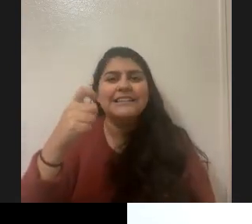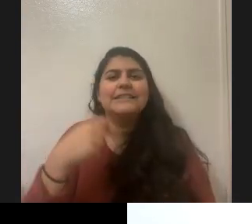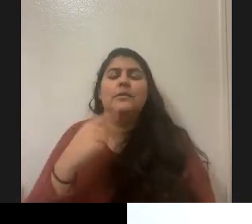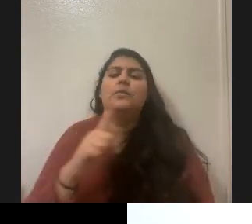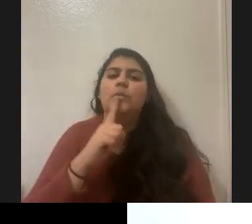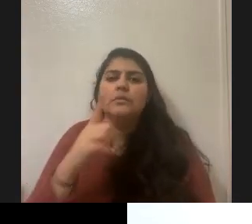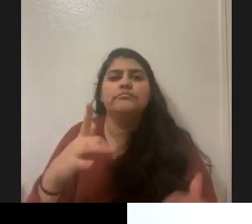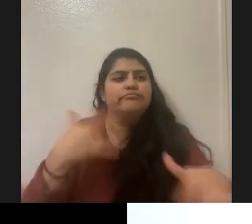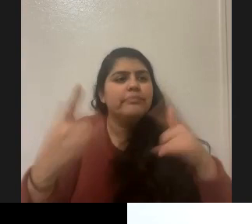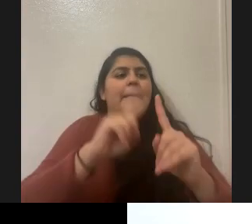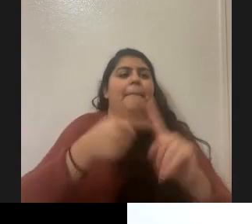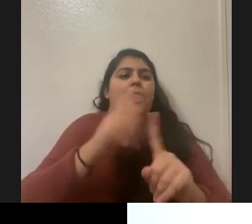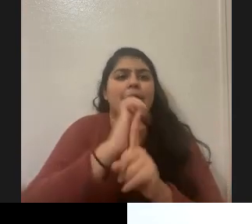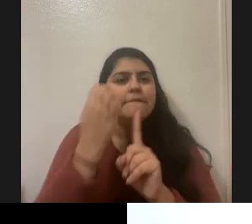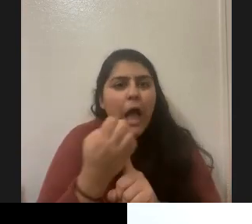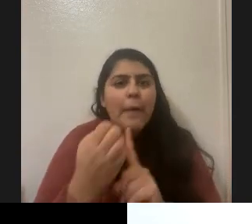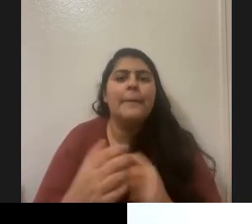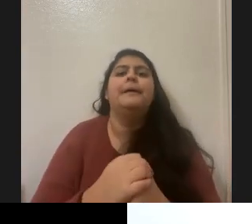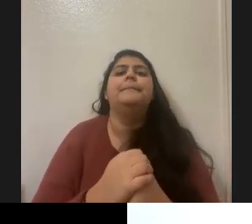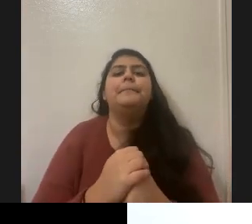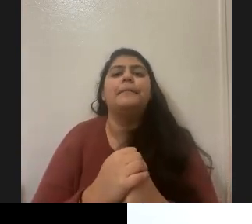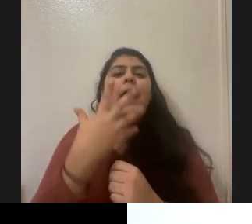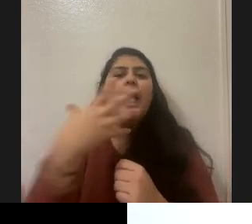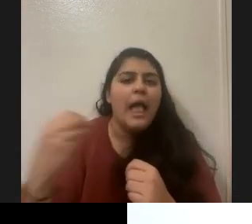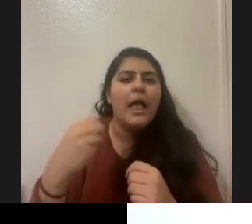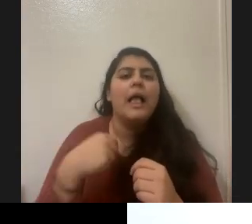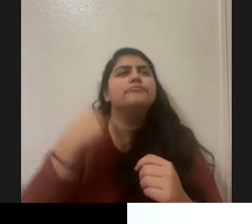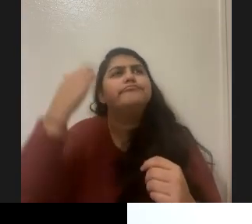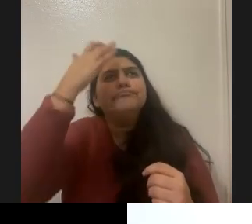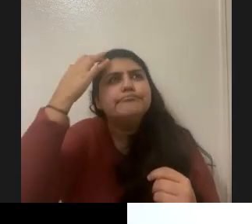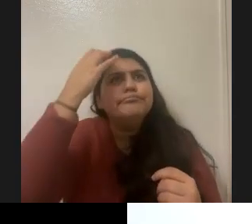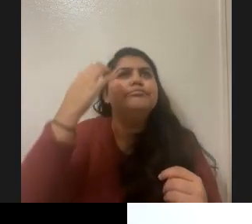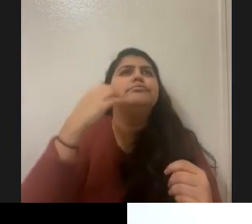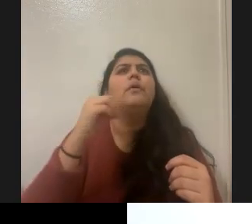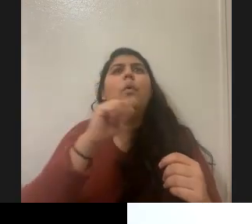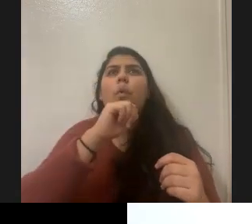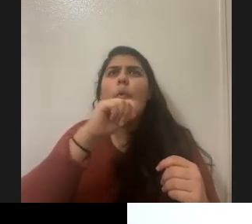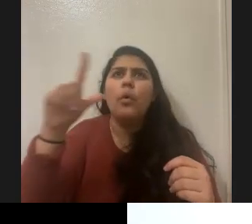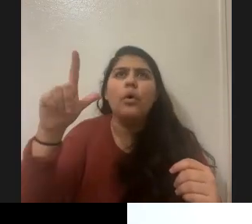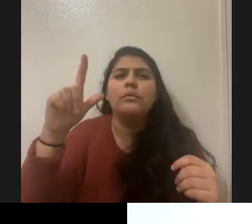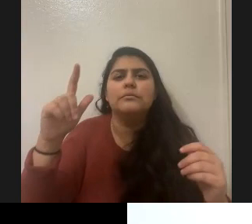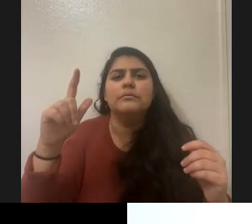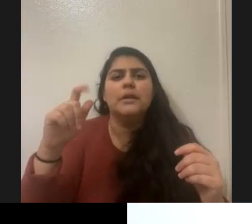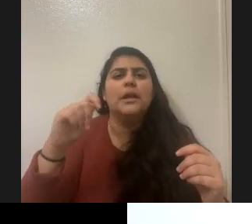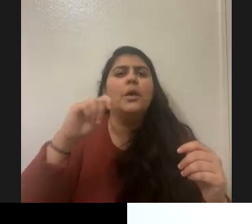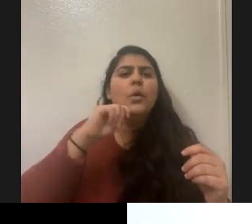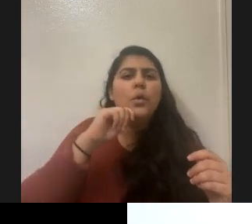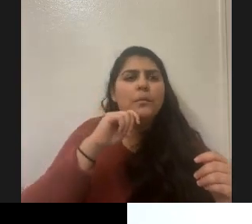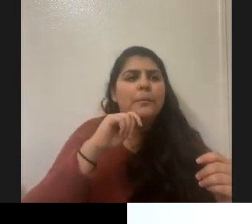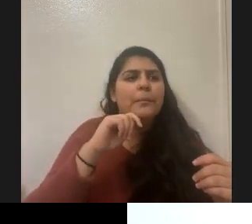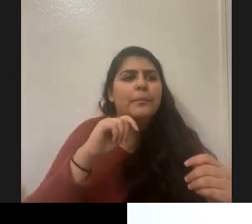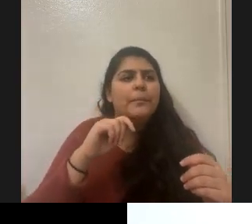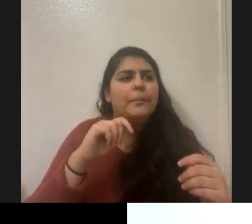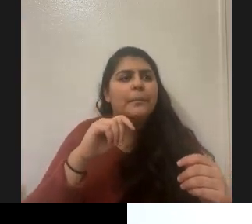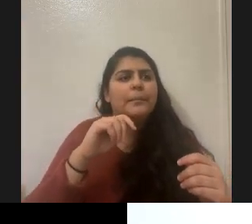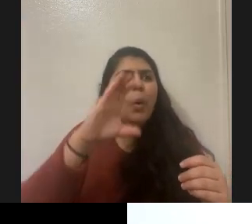about the environment, I think. And, I was thinking and I was like, all these coal plants, they're no good. They